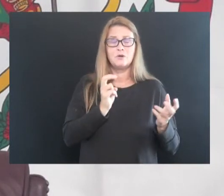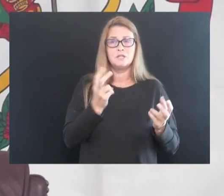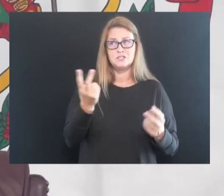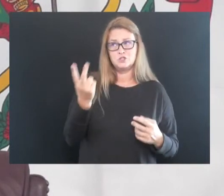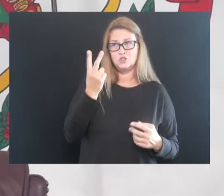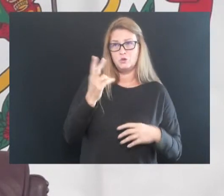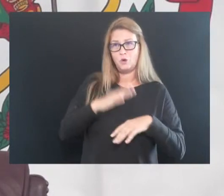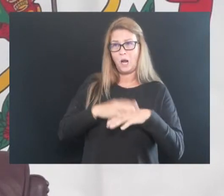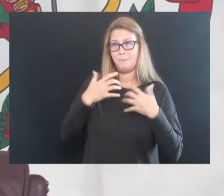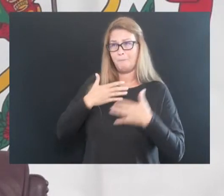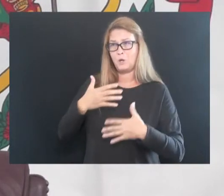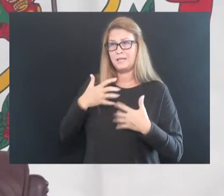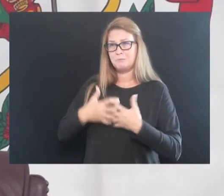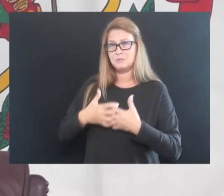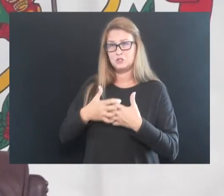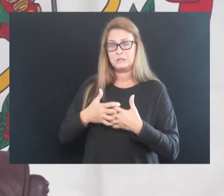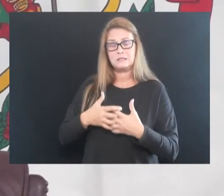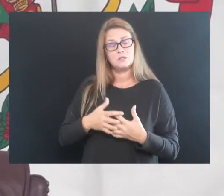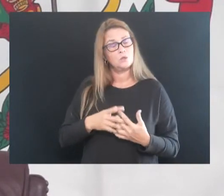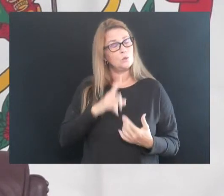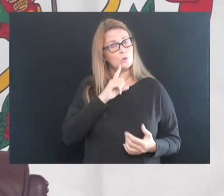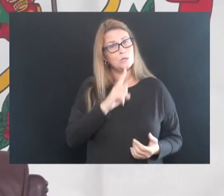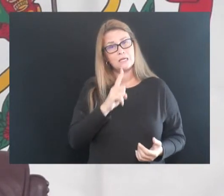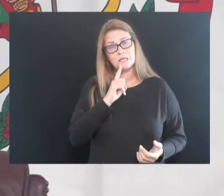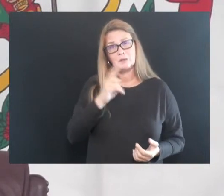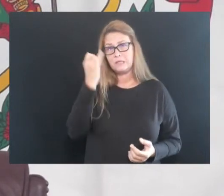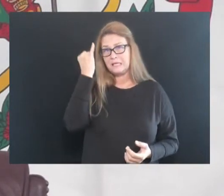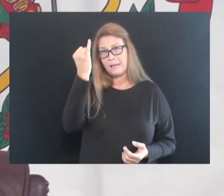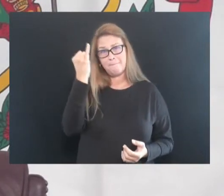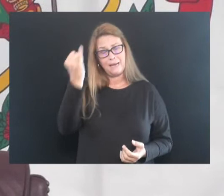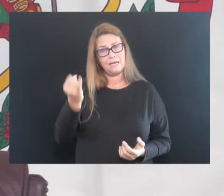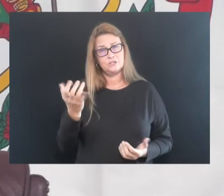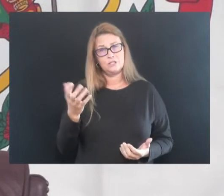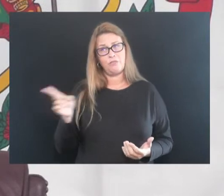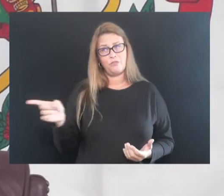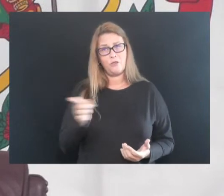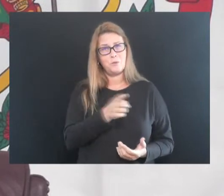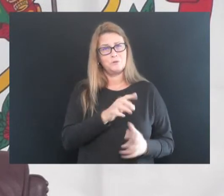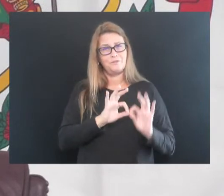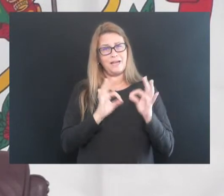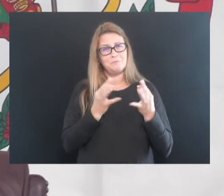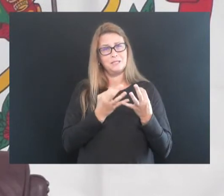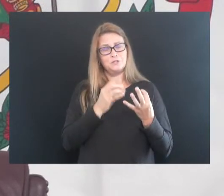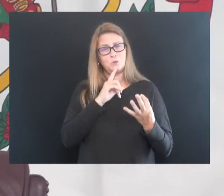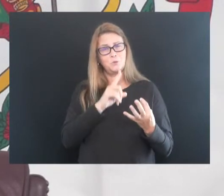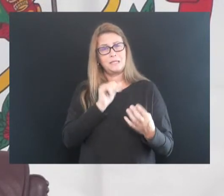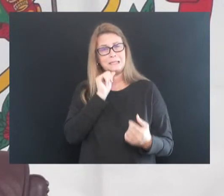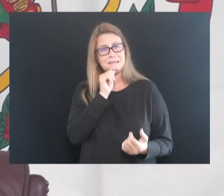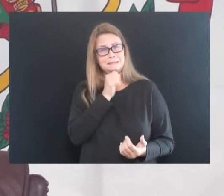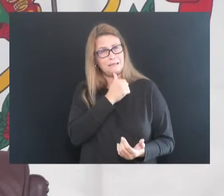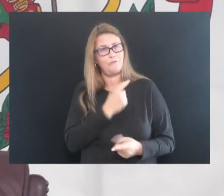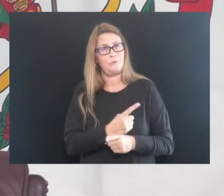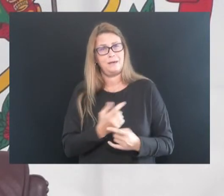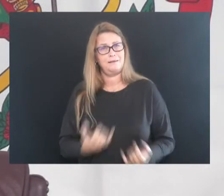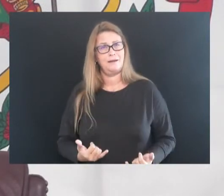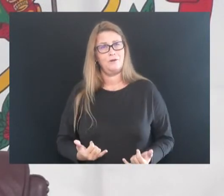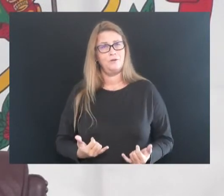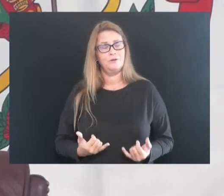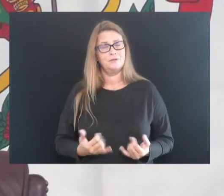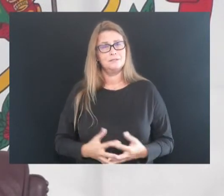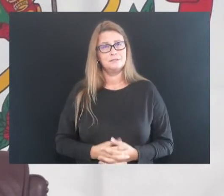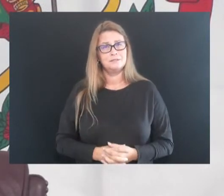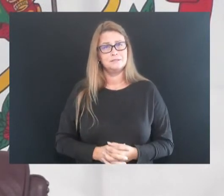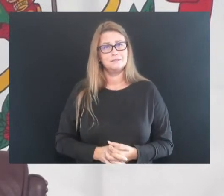on ventilators. Can you just imagine? Can you imagine what those families are going through? I don't know how in the